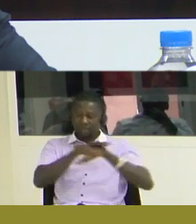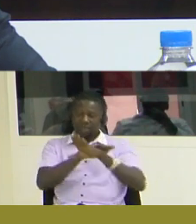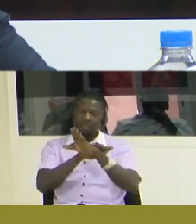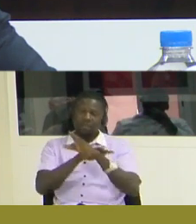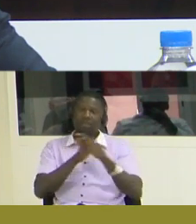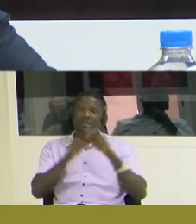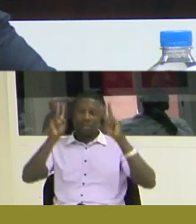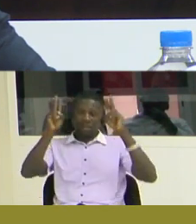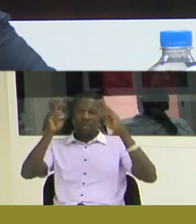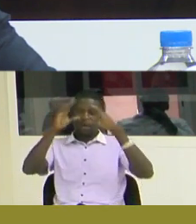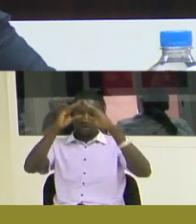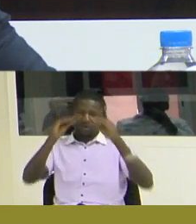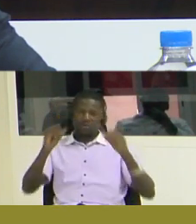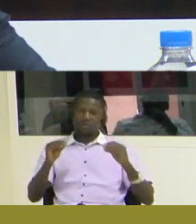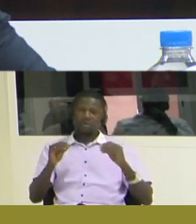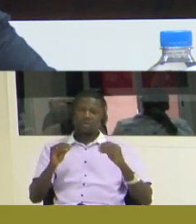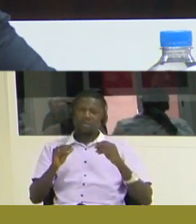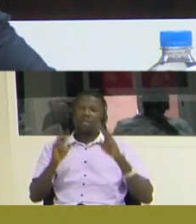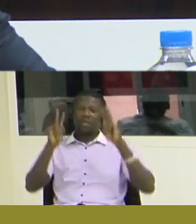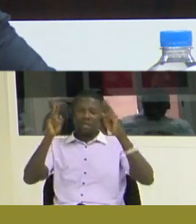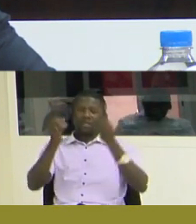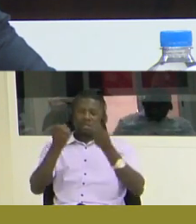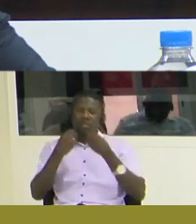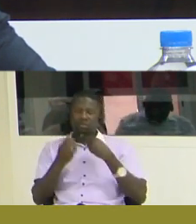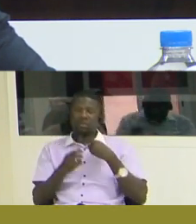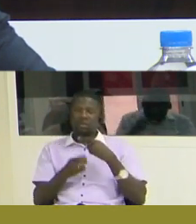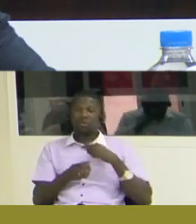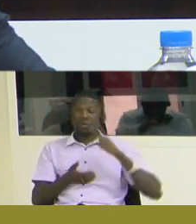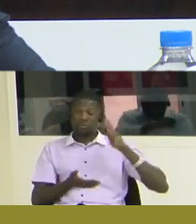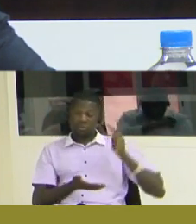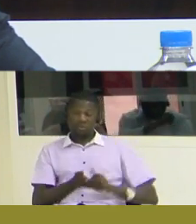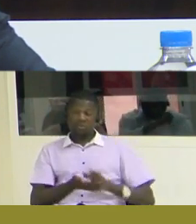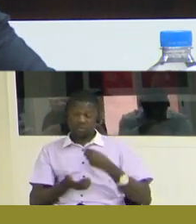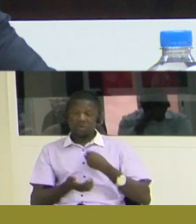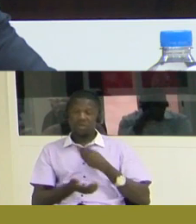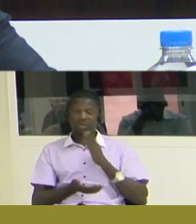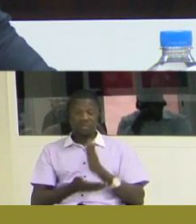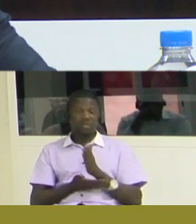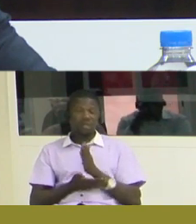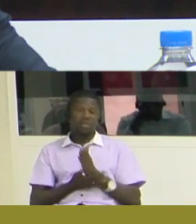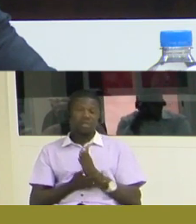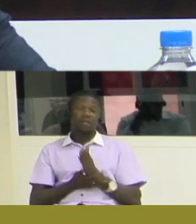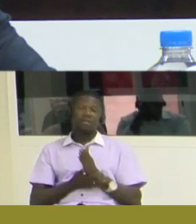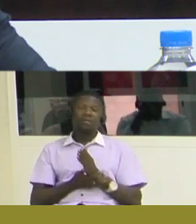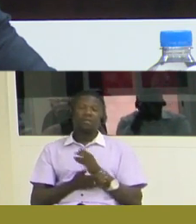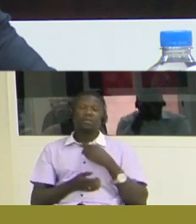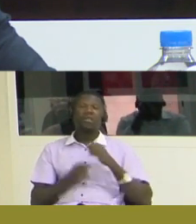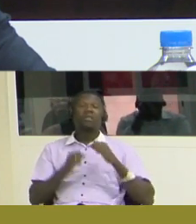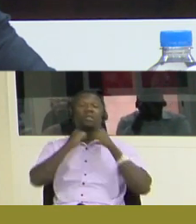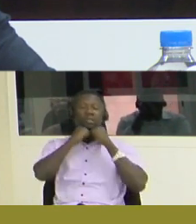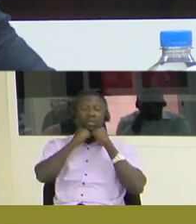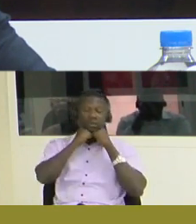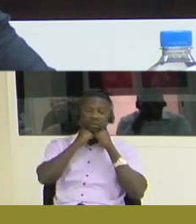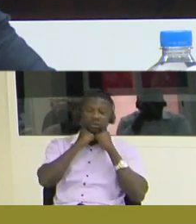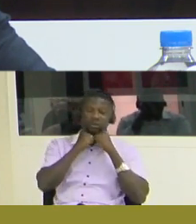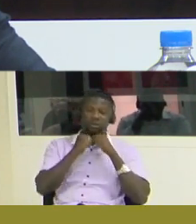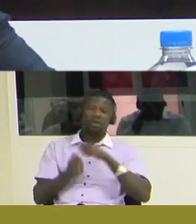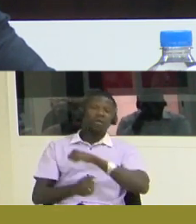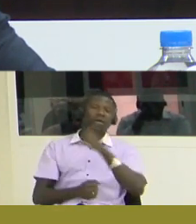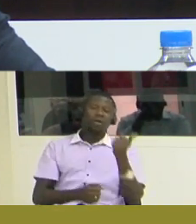Jamie's office he told me that he would prove to me that sannyasa Bali and